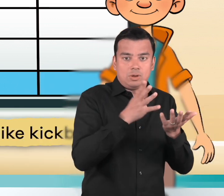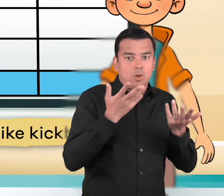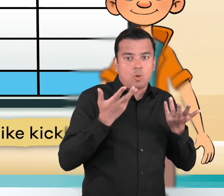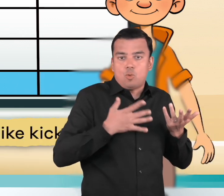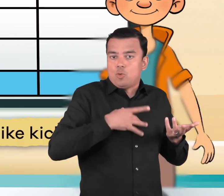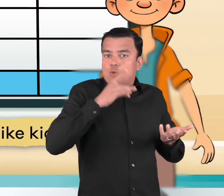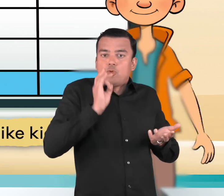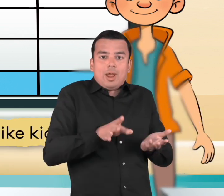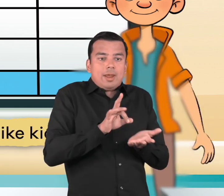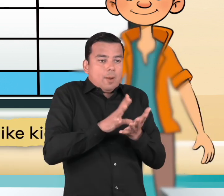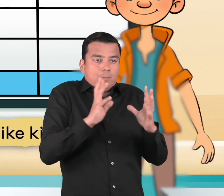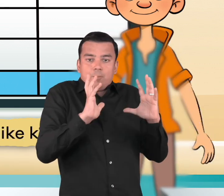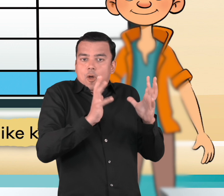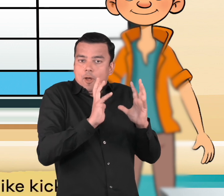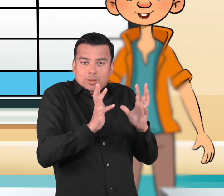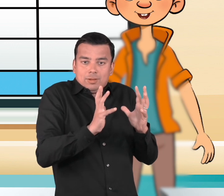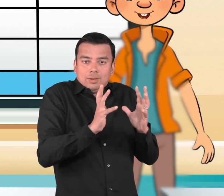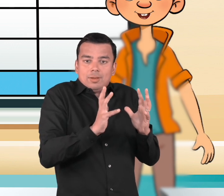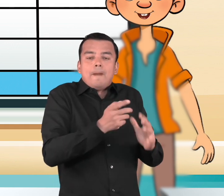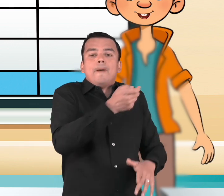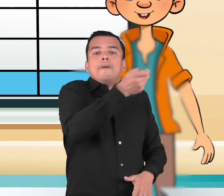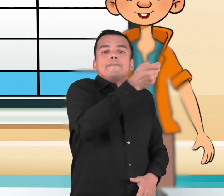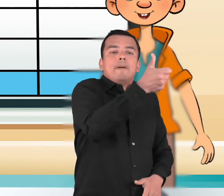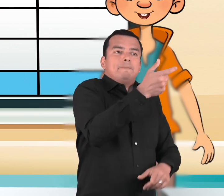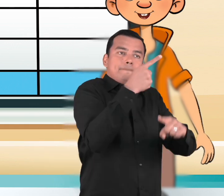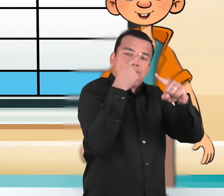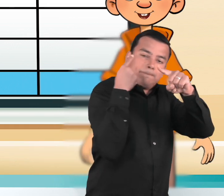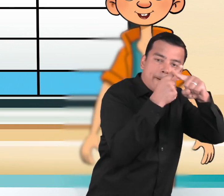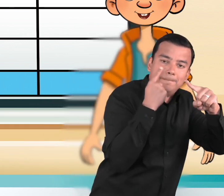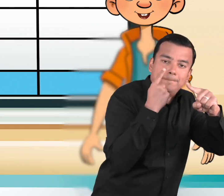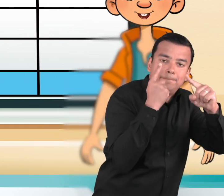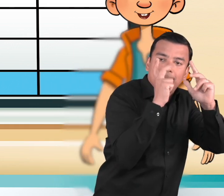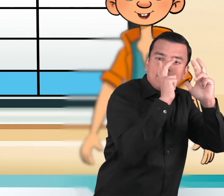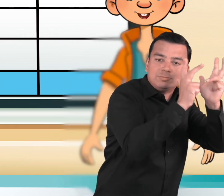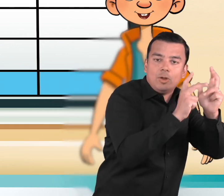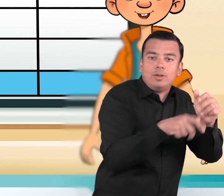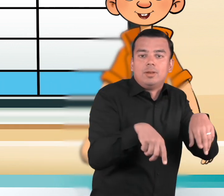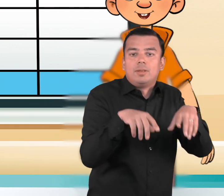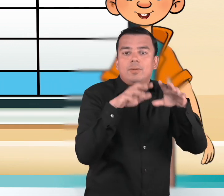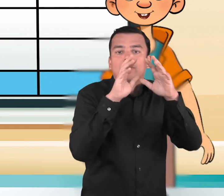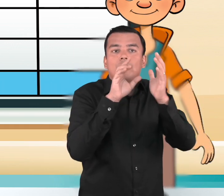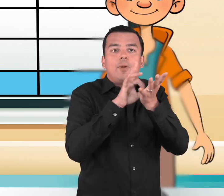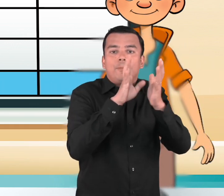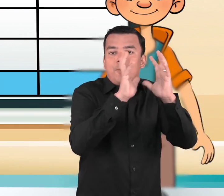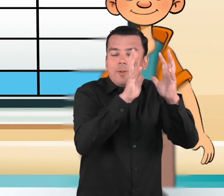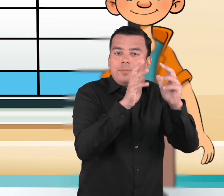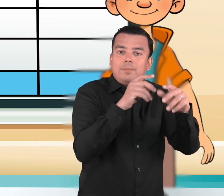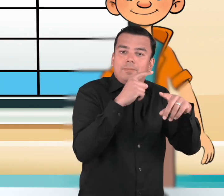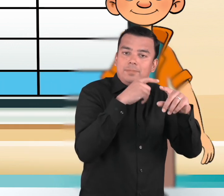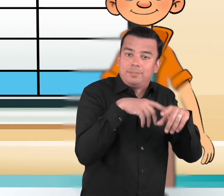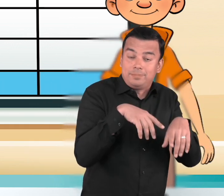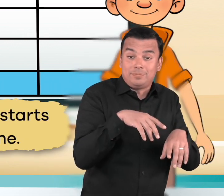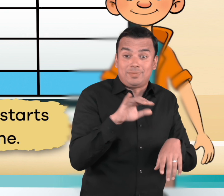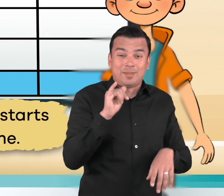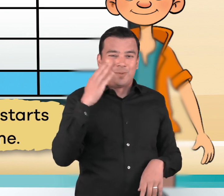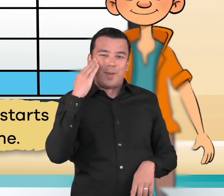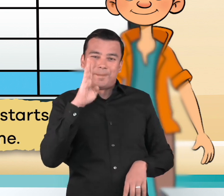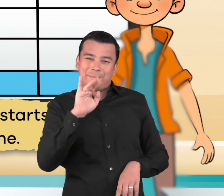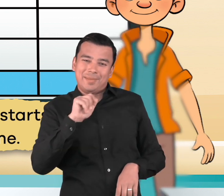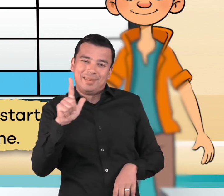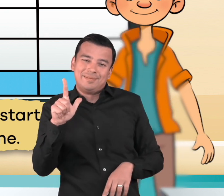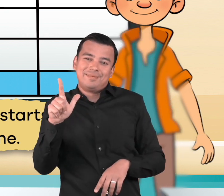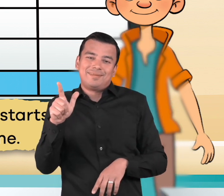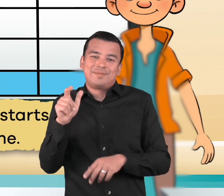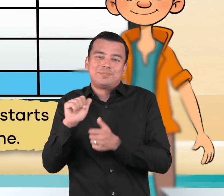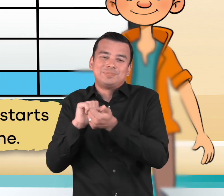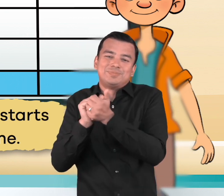but does not like kickball, Tyler eliminates basketball and kickball. And he knows that